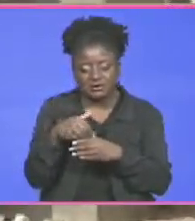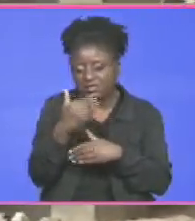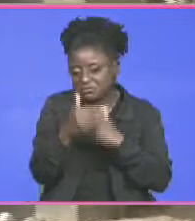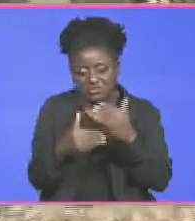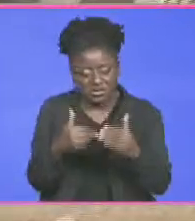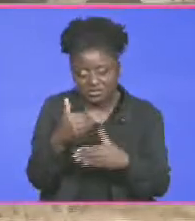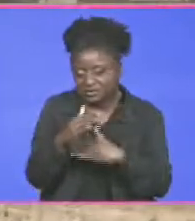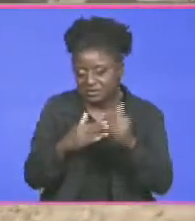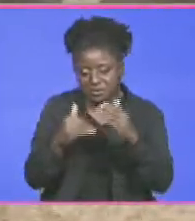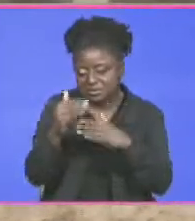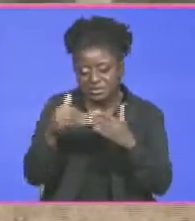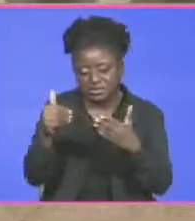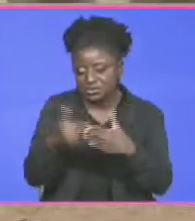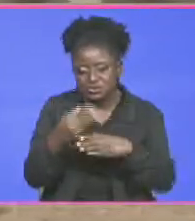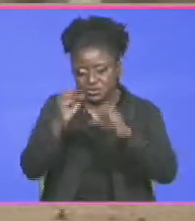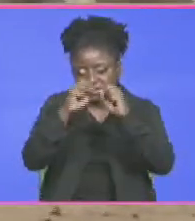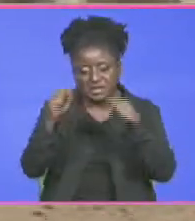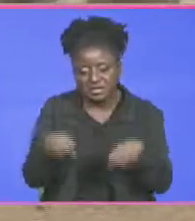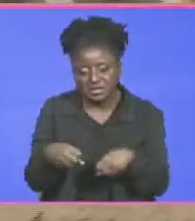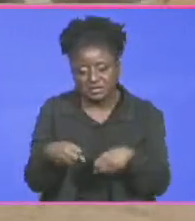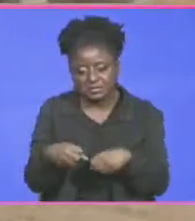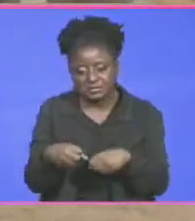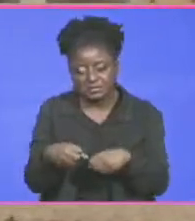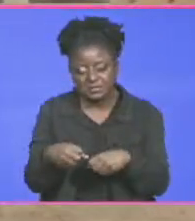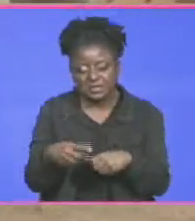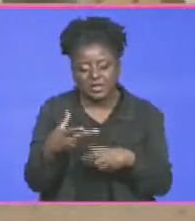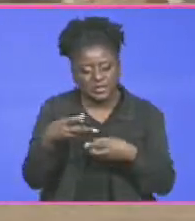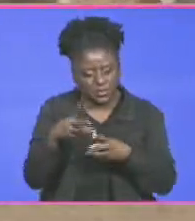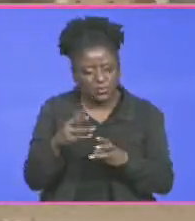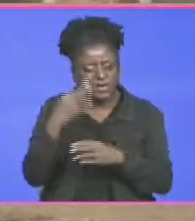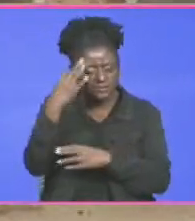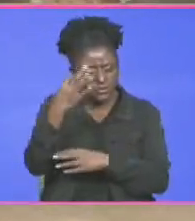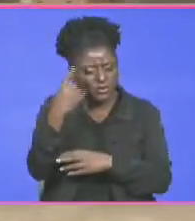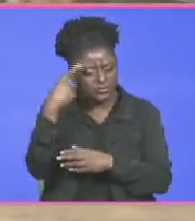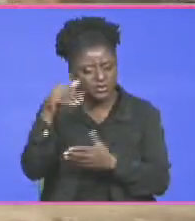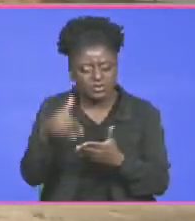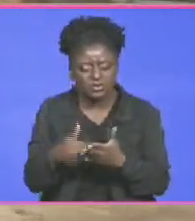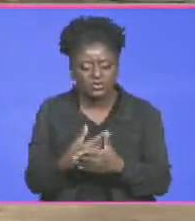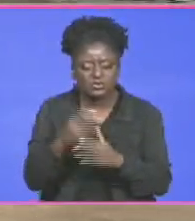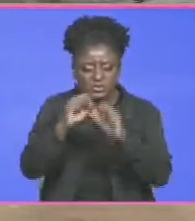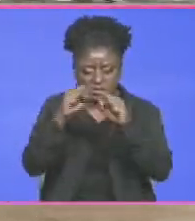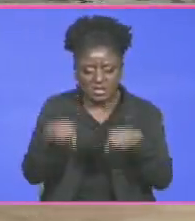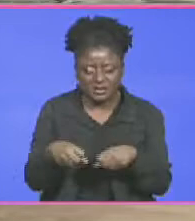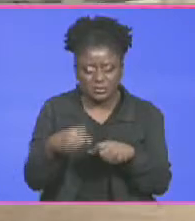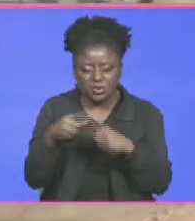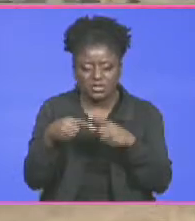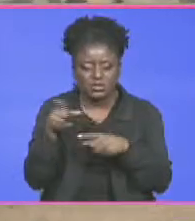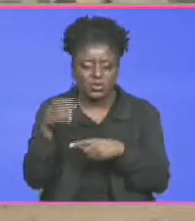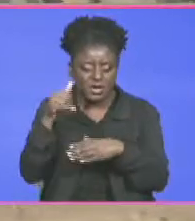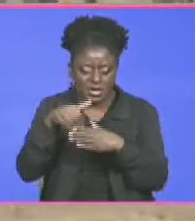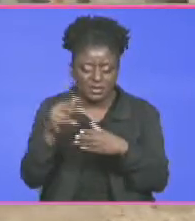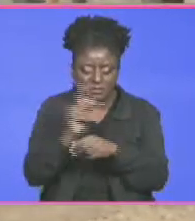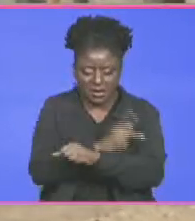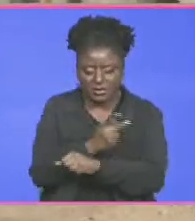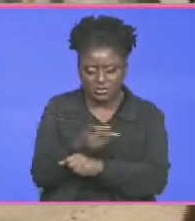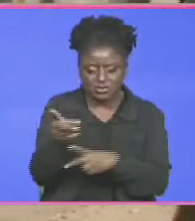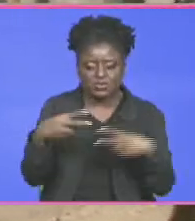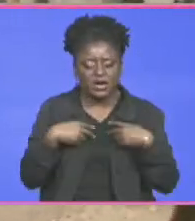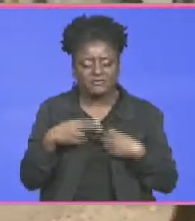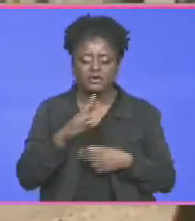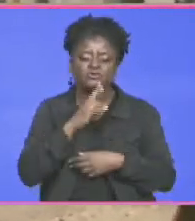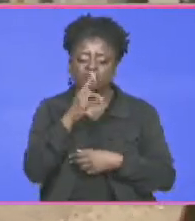way forward for the new stadium, when you guys were in power, did you guys have a real solid plan? When I say